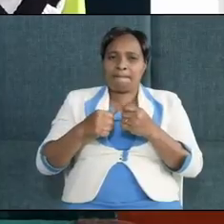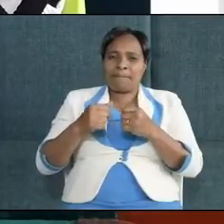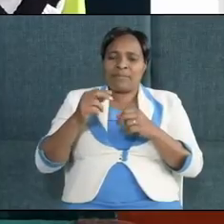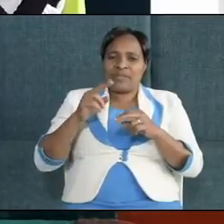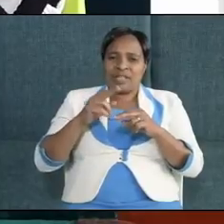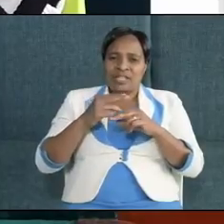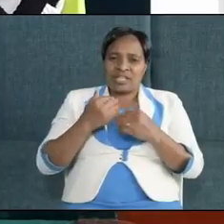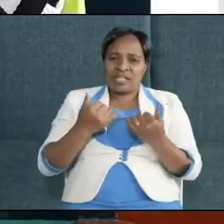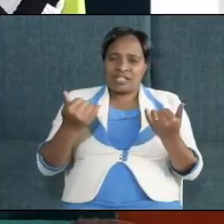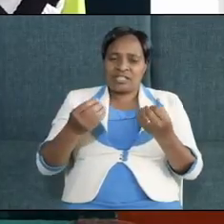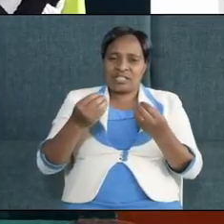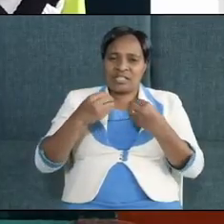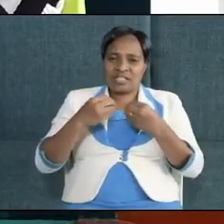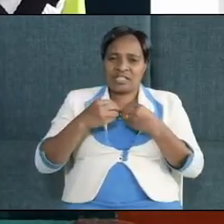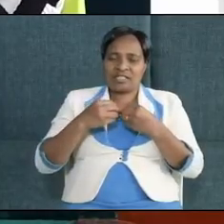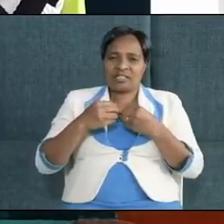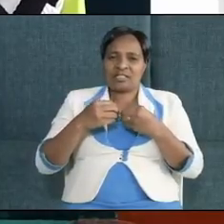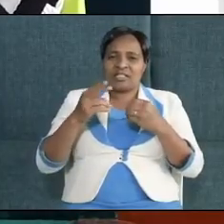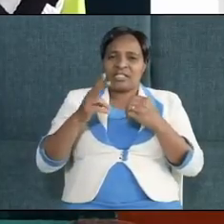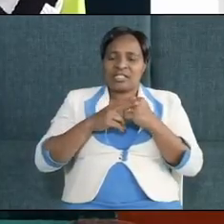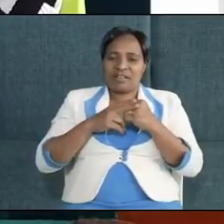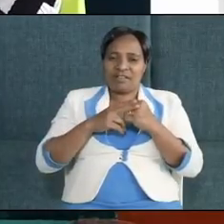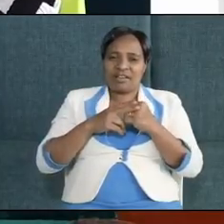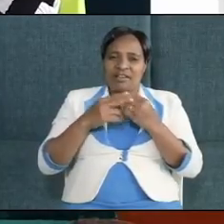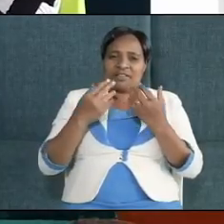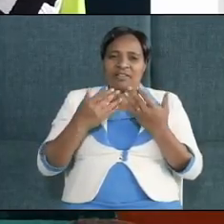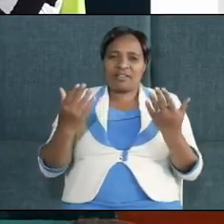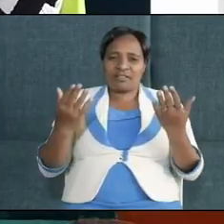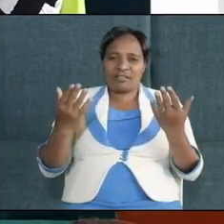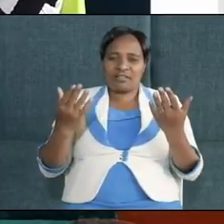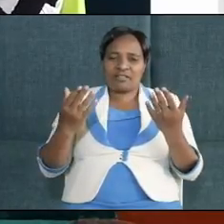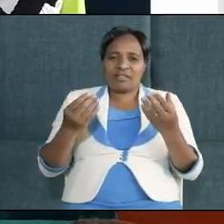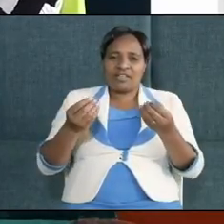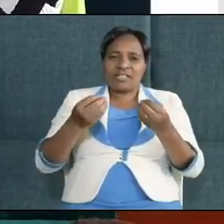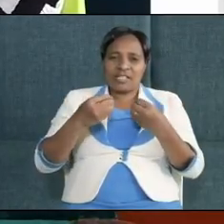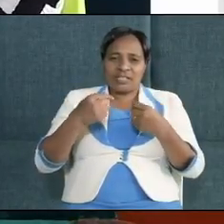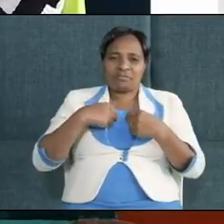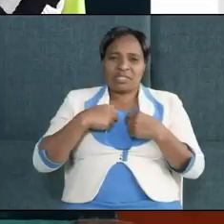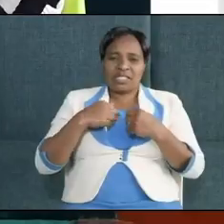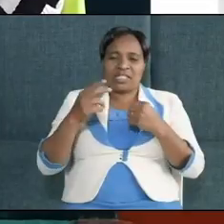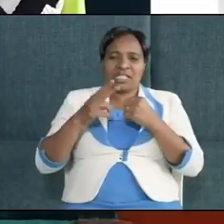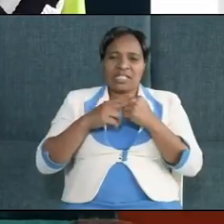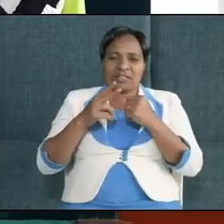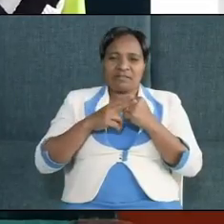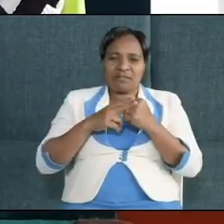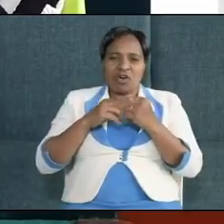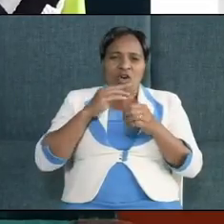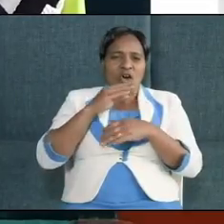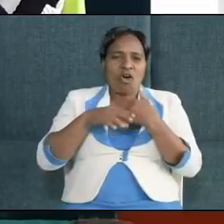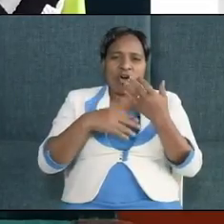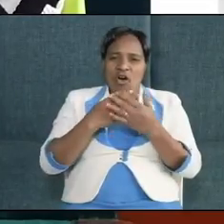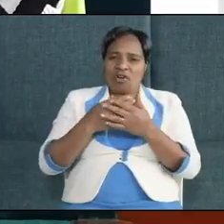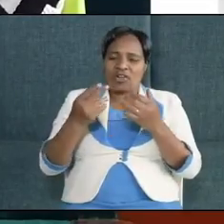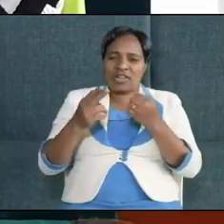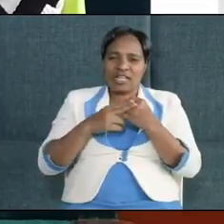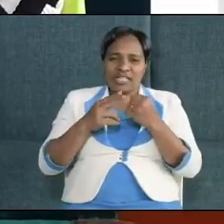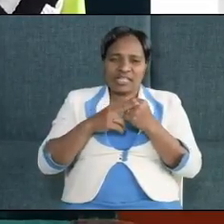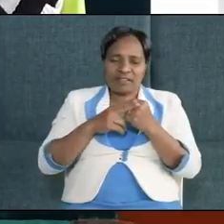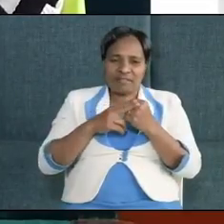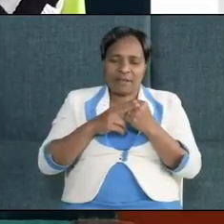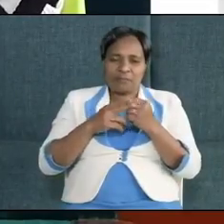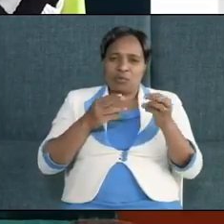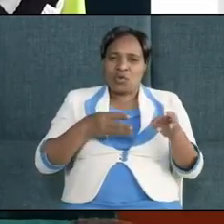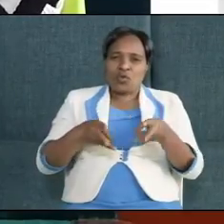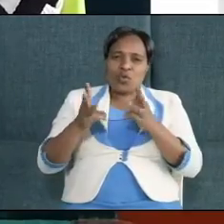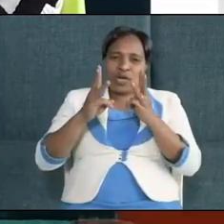sins. Teach me all the 7 steps. Teach me all the 7. Teach me all the 7 steps that I may